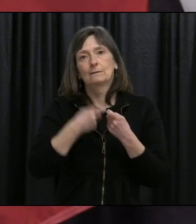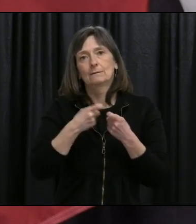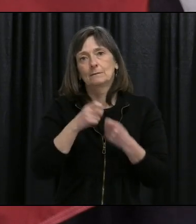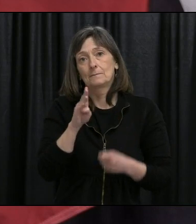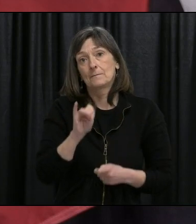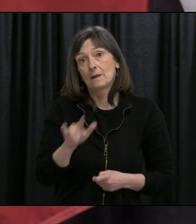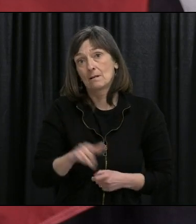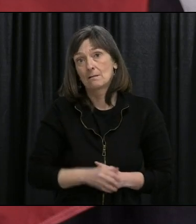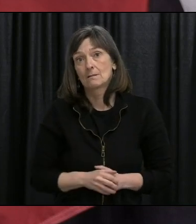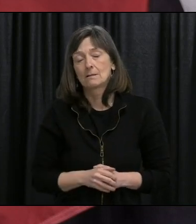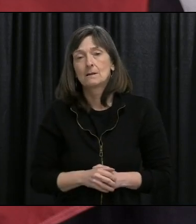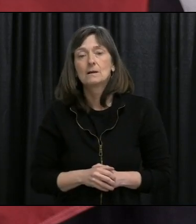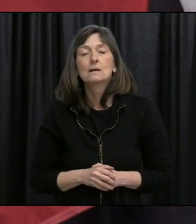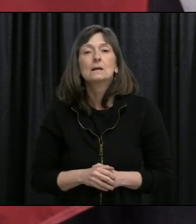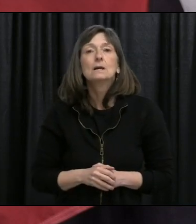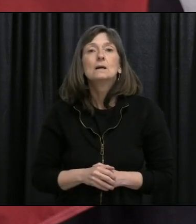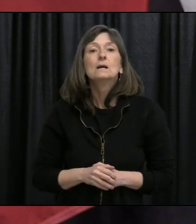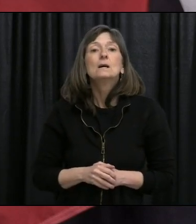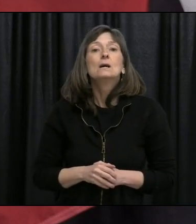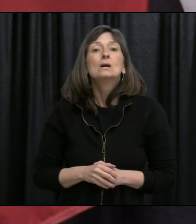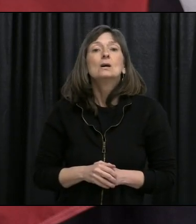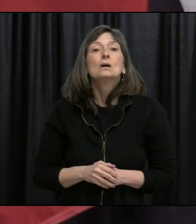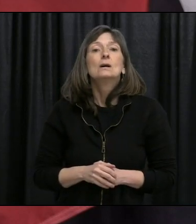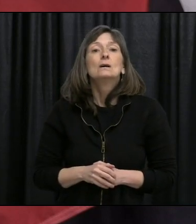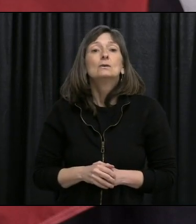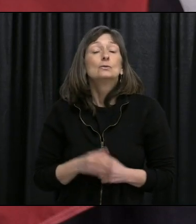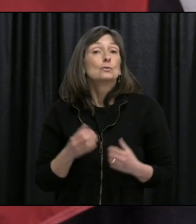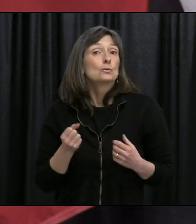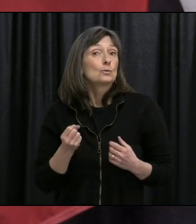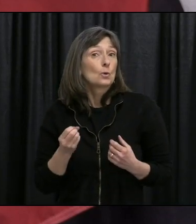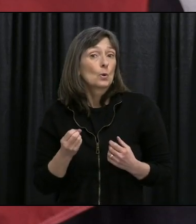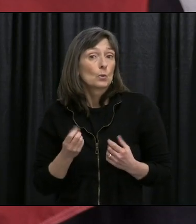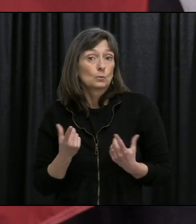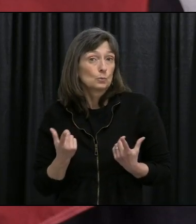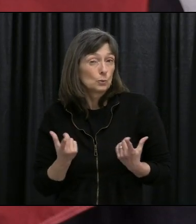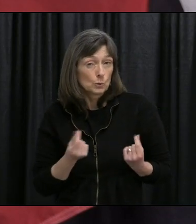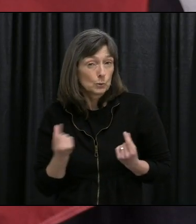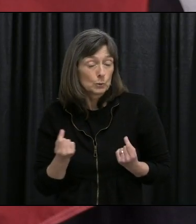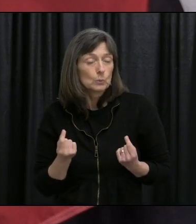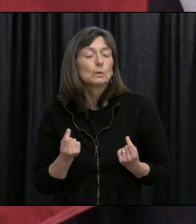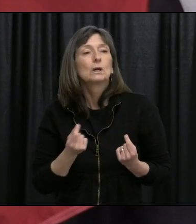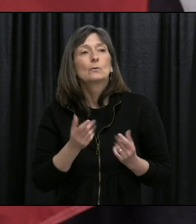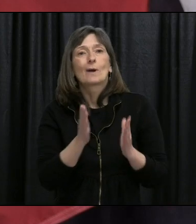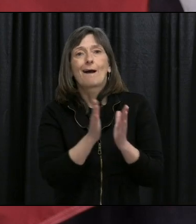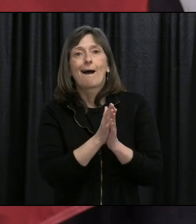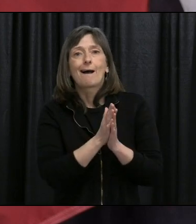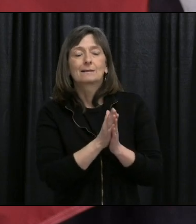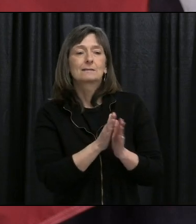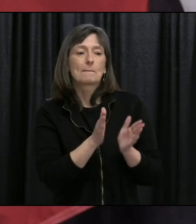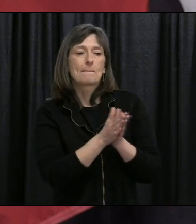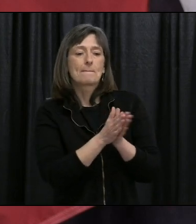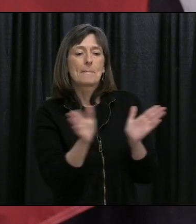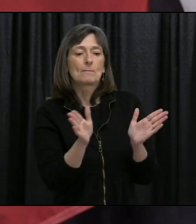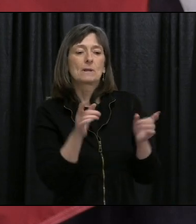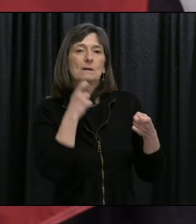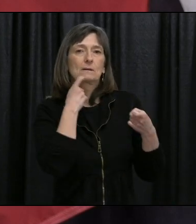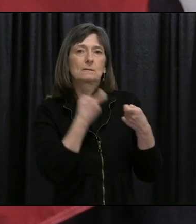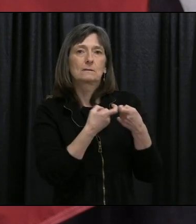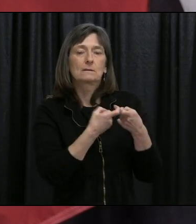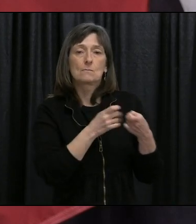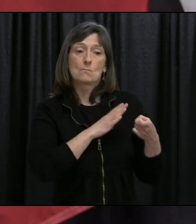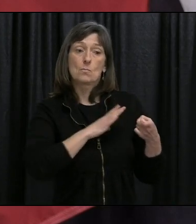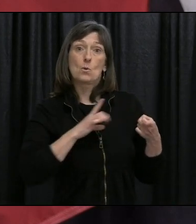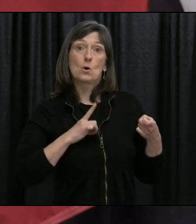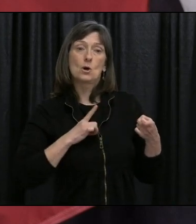customer's usage. So to get this moving, what we've done is we've requested that the Public Utilities Board adopt a policy